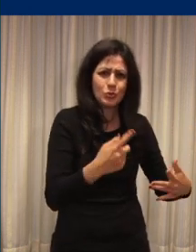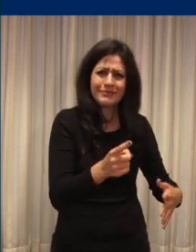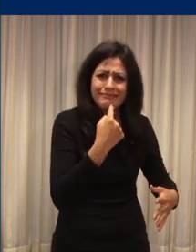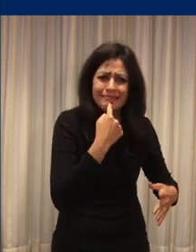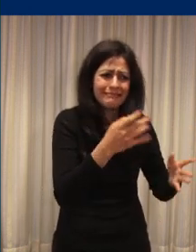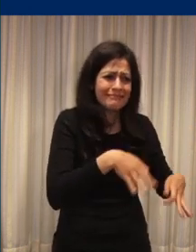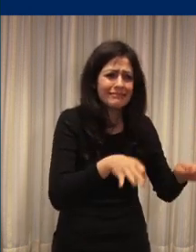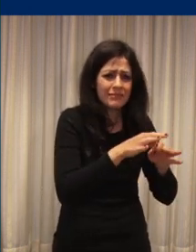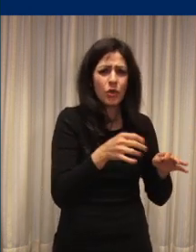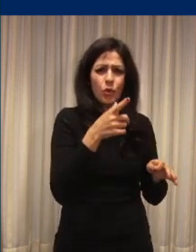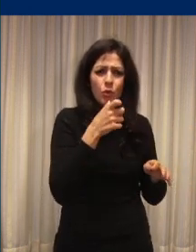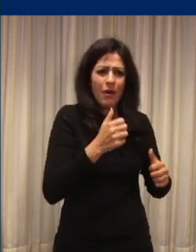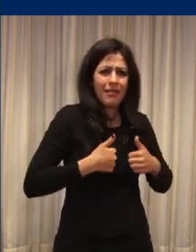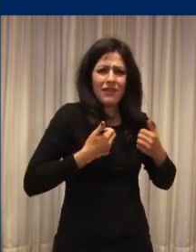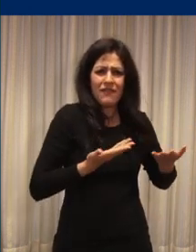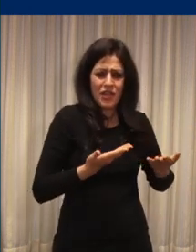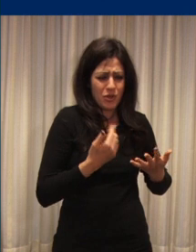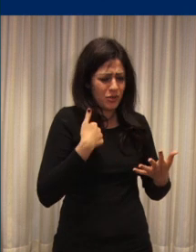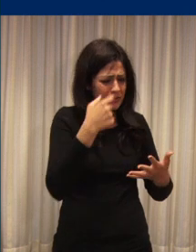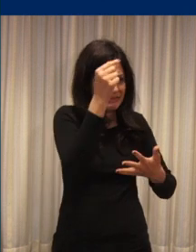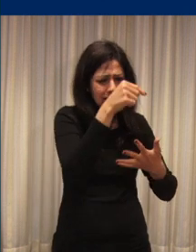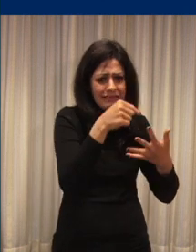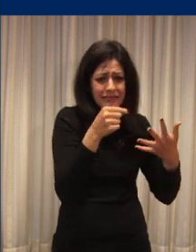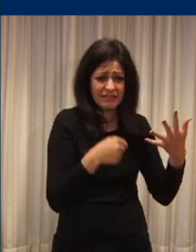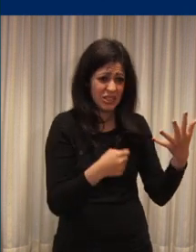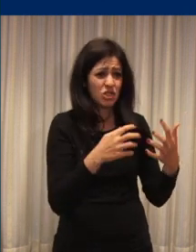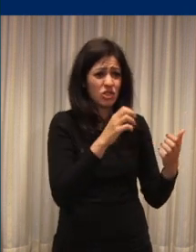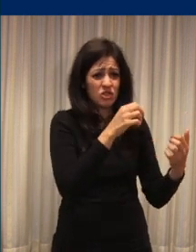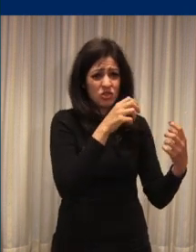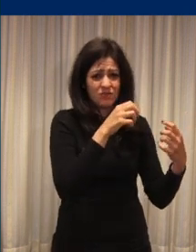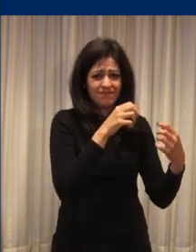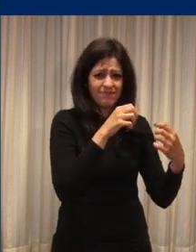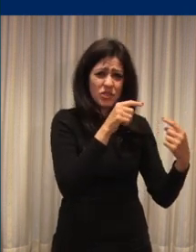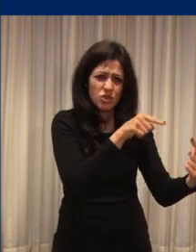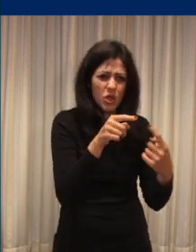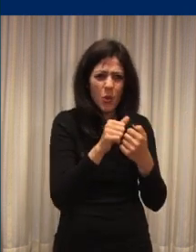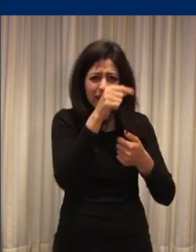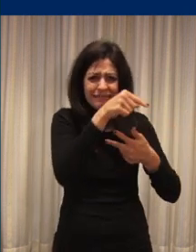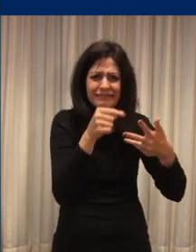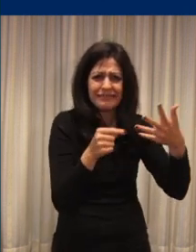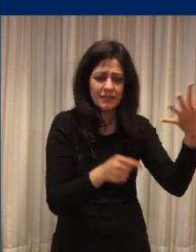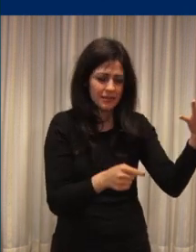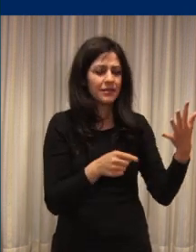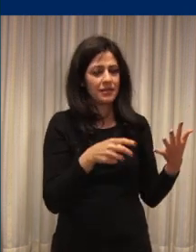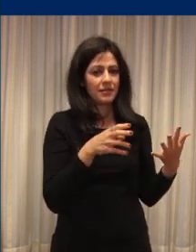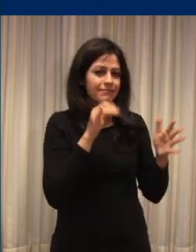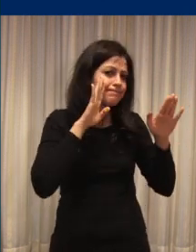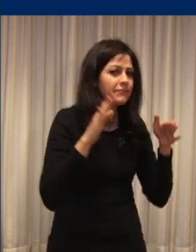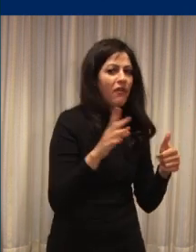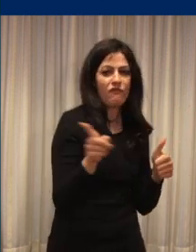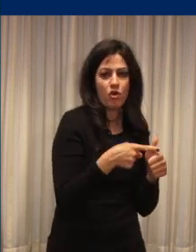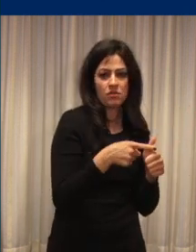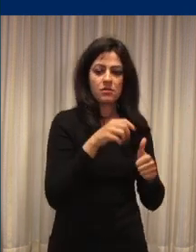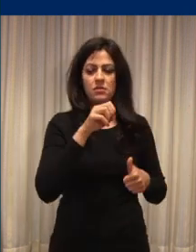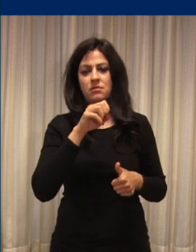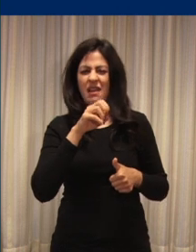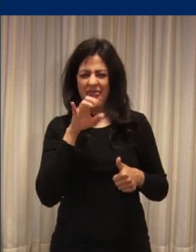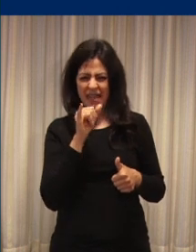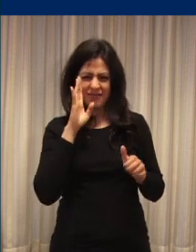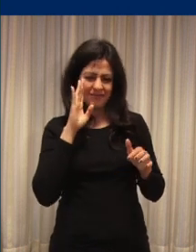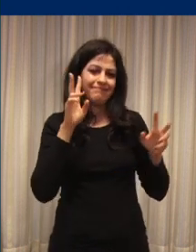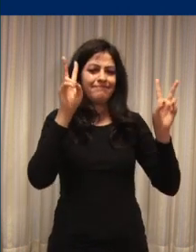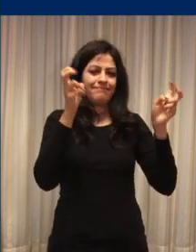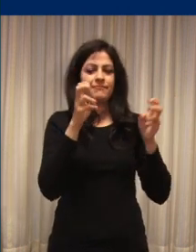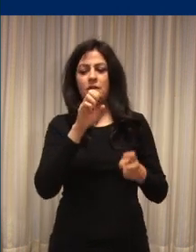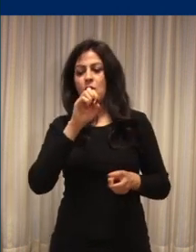our vulnerable residents and families and businesses. So that's really what the recover line of effort is about. We'll